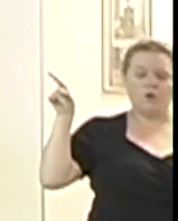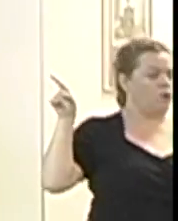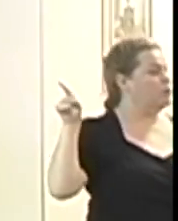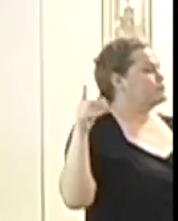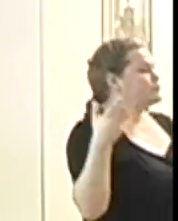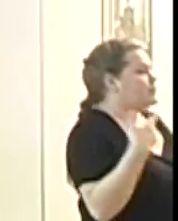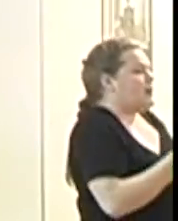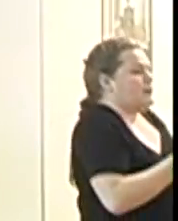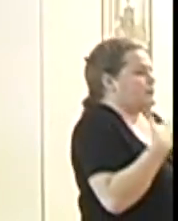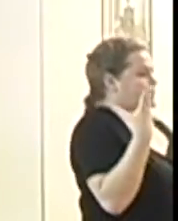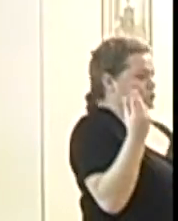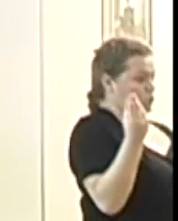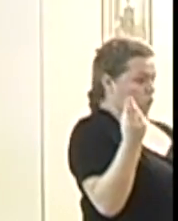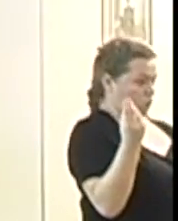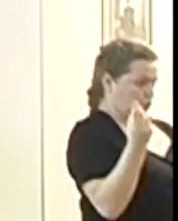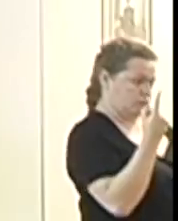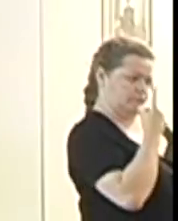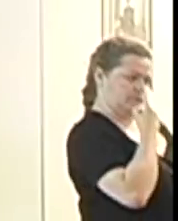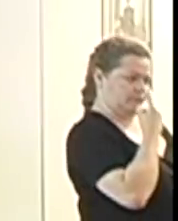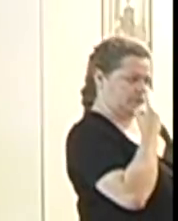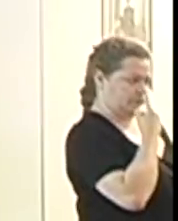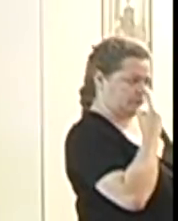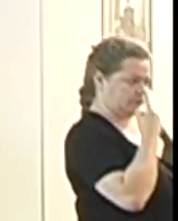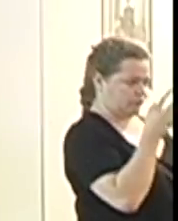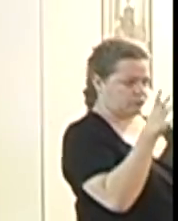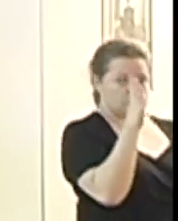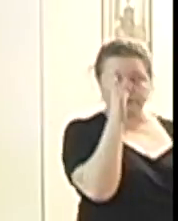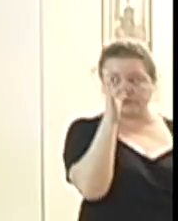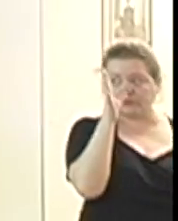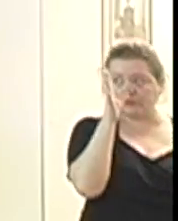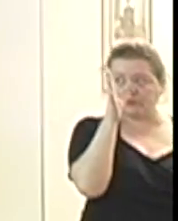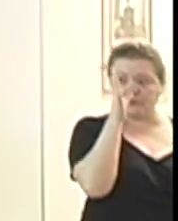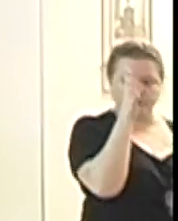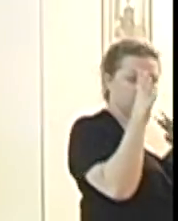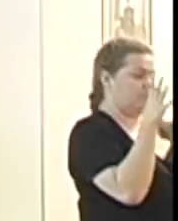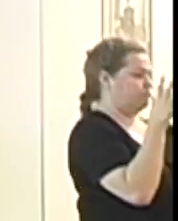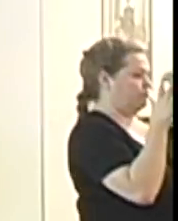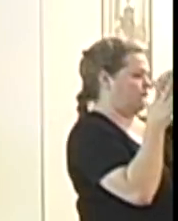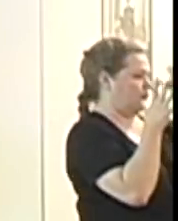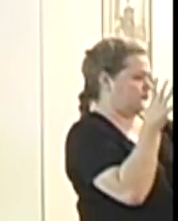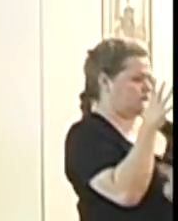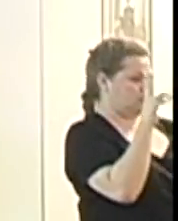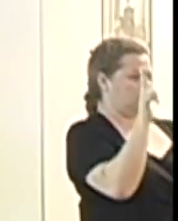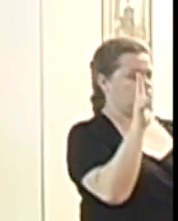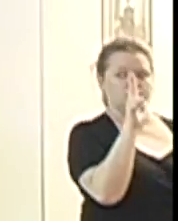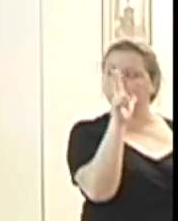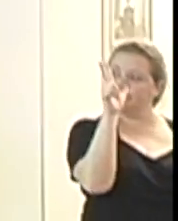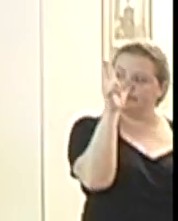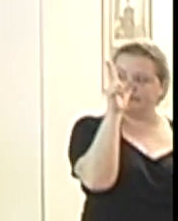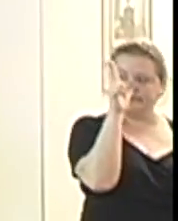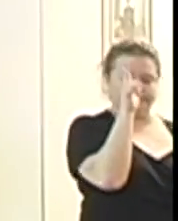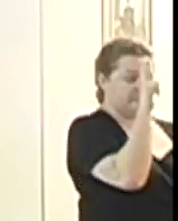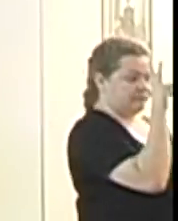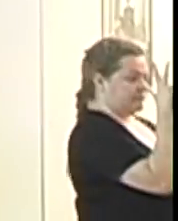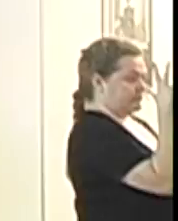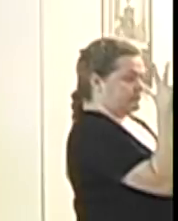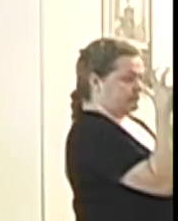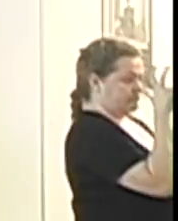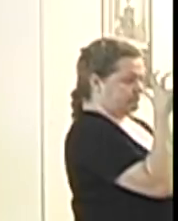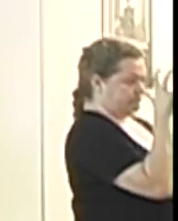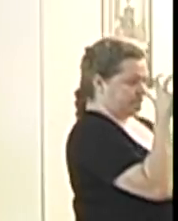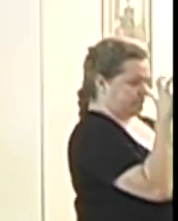Its place of articulation is the nose. It has a hand shape, a 3 hand